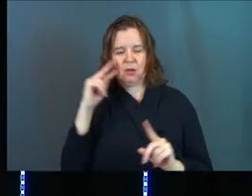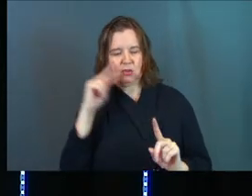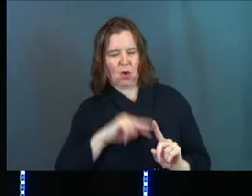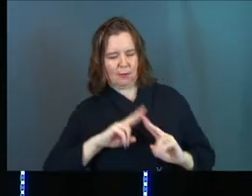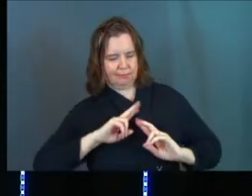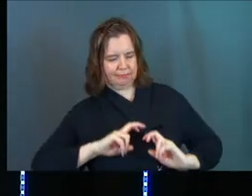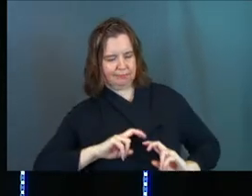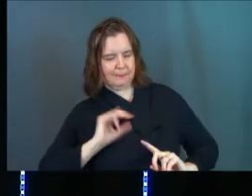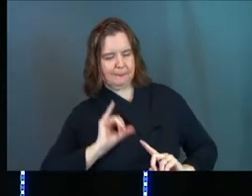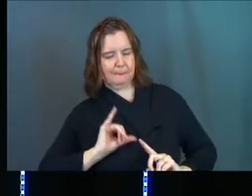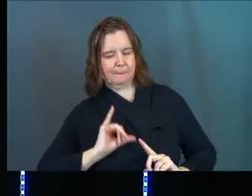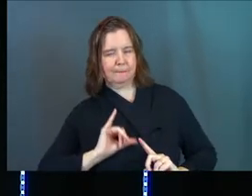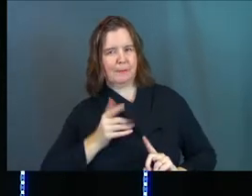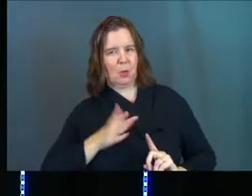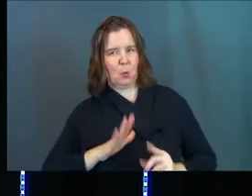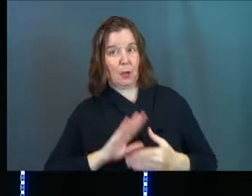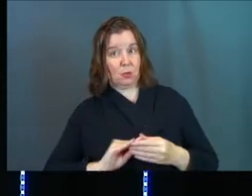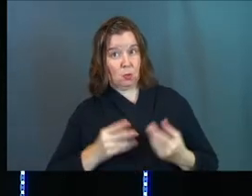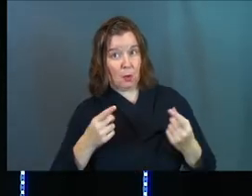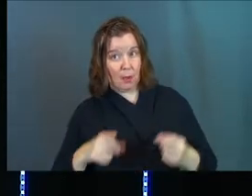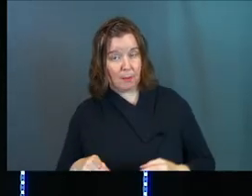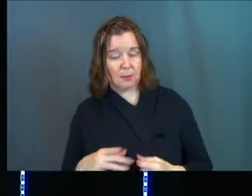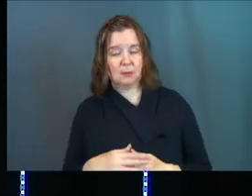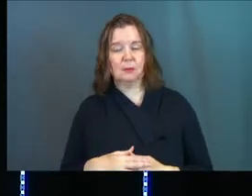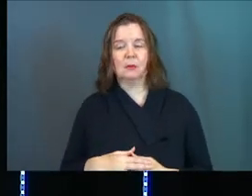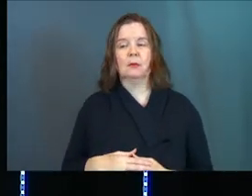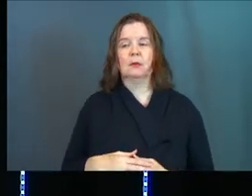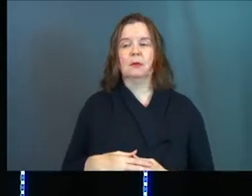saw the wickedness of his heart. And the way that the story goes